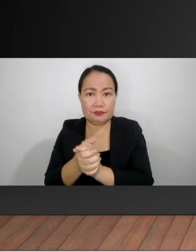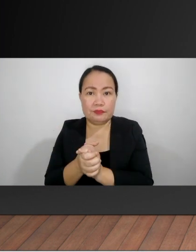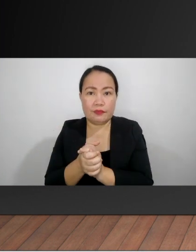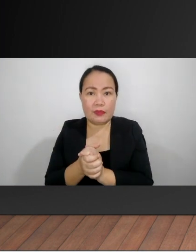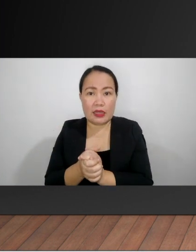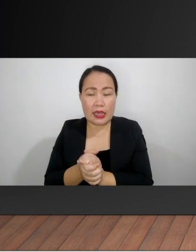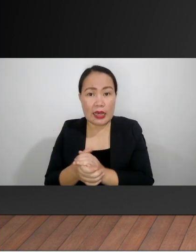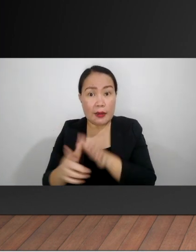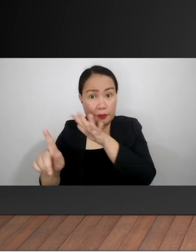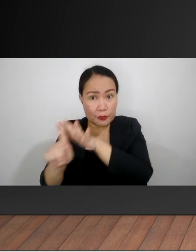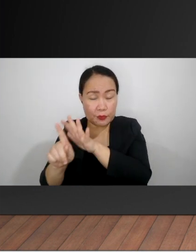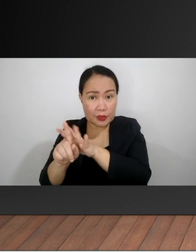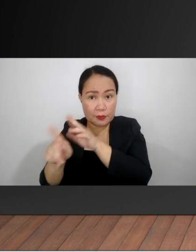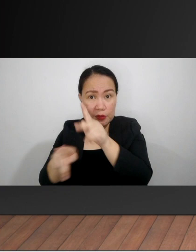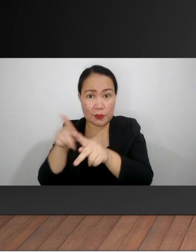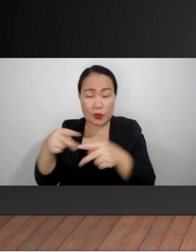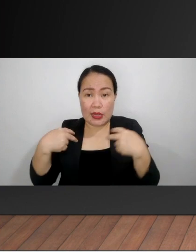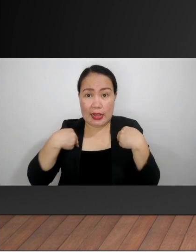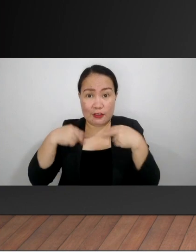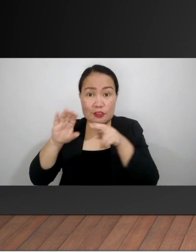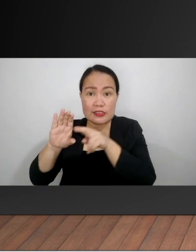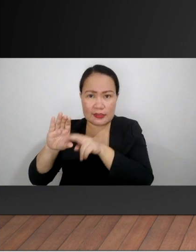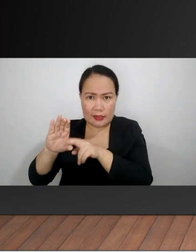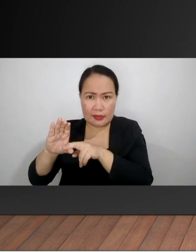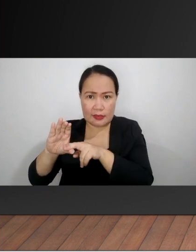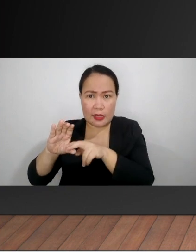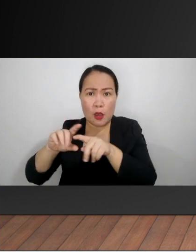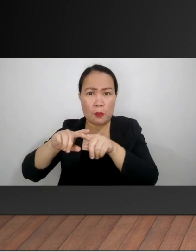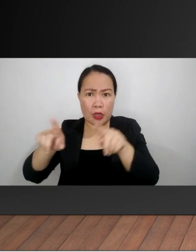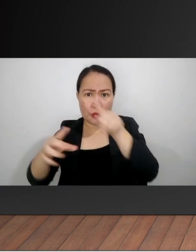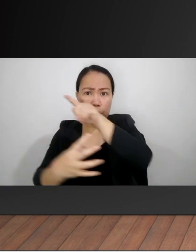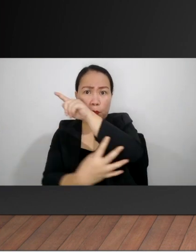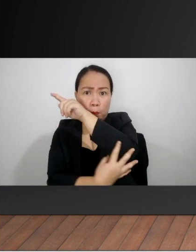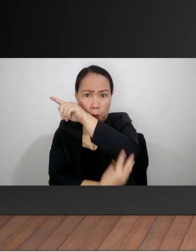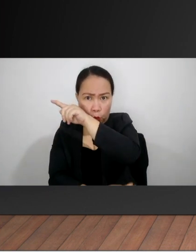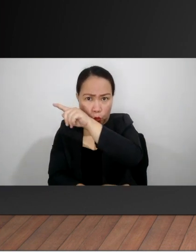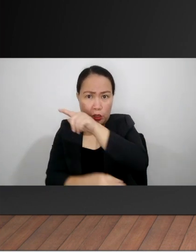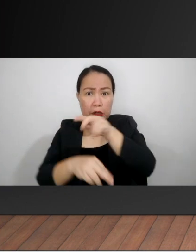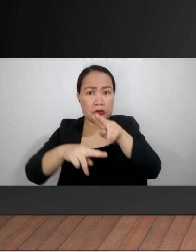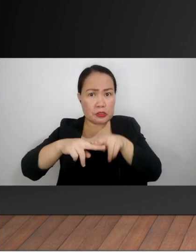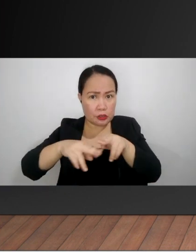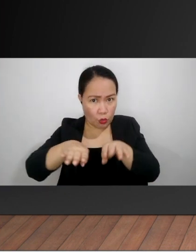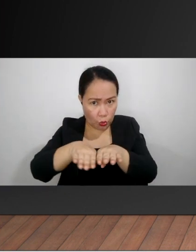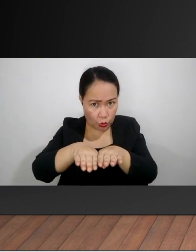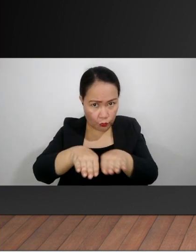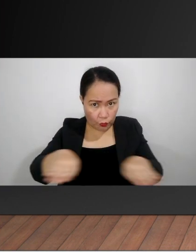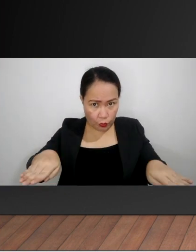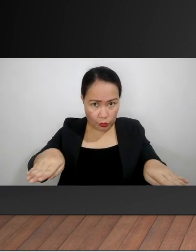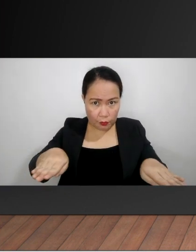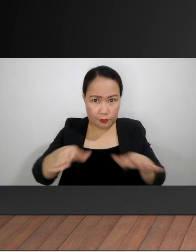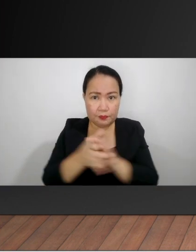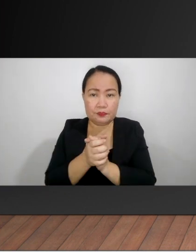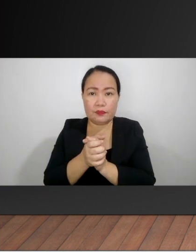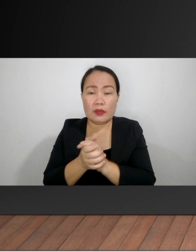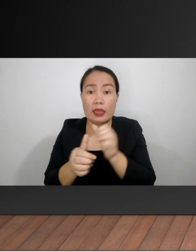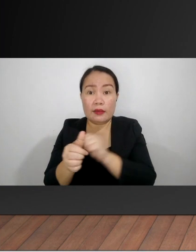give. Prominent people have space and seats, while the poor sit on the